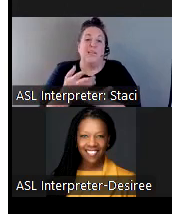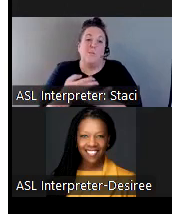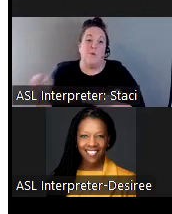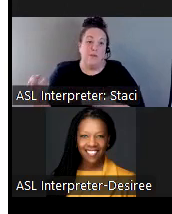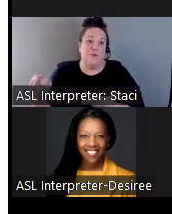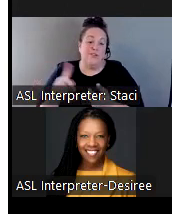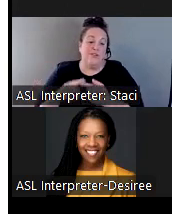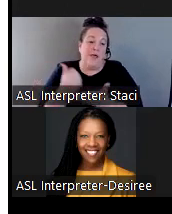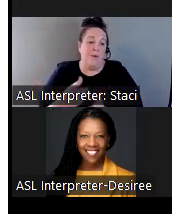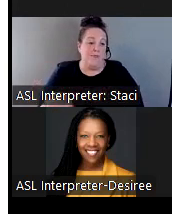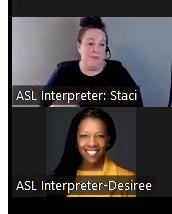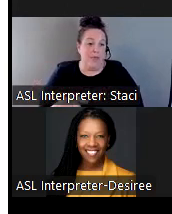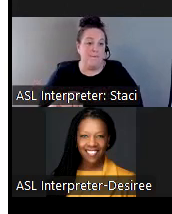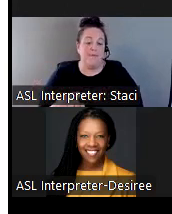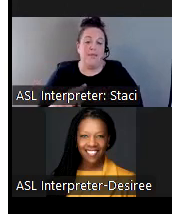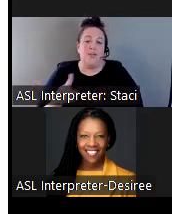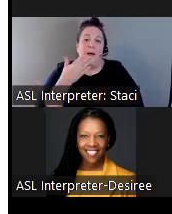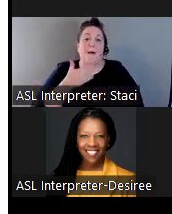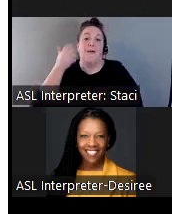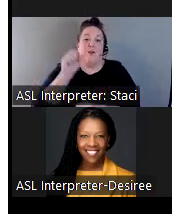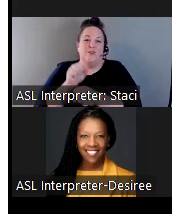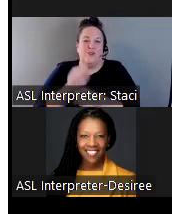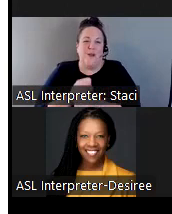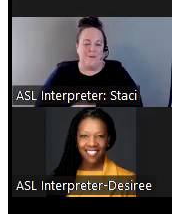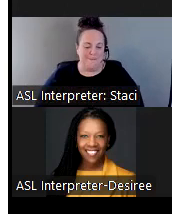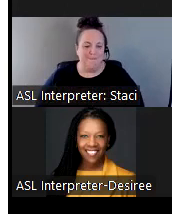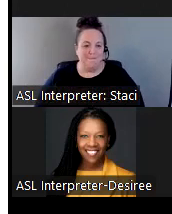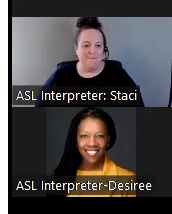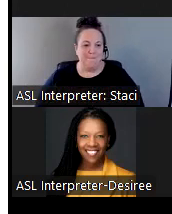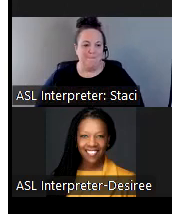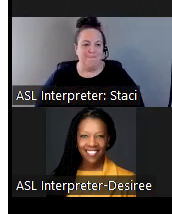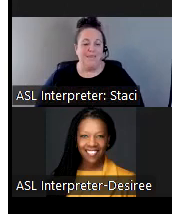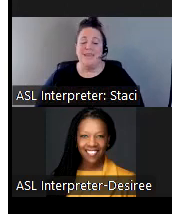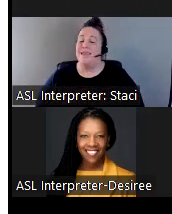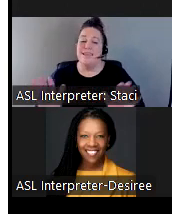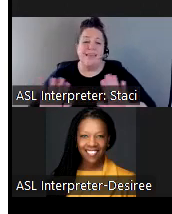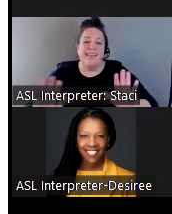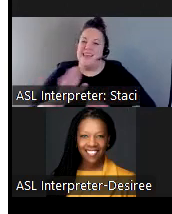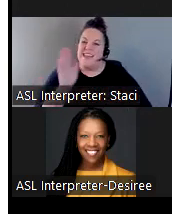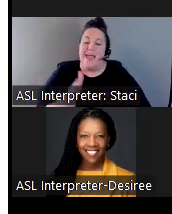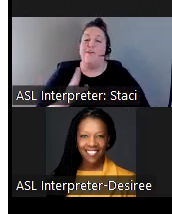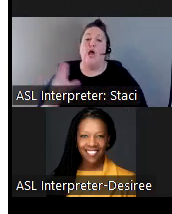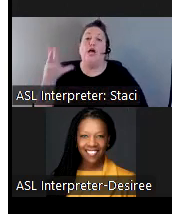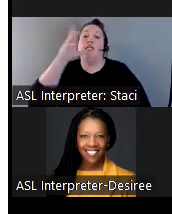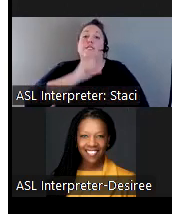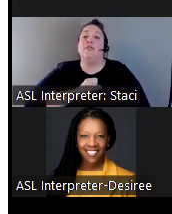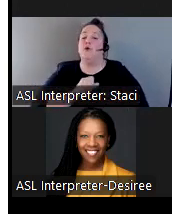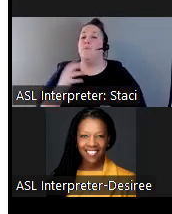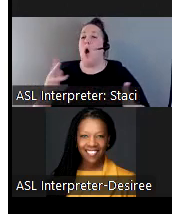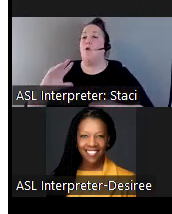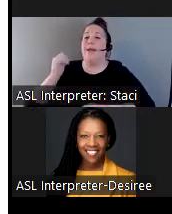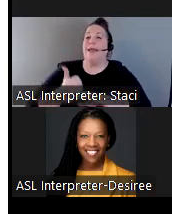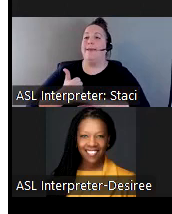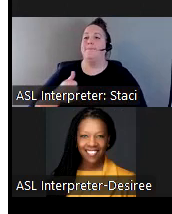to help you to do a better job at that. I want you never to assume that everything has been already put into